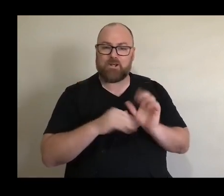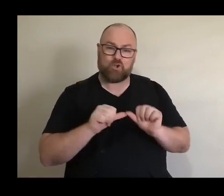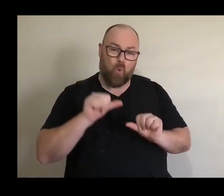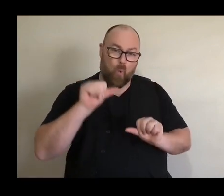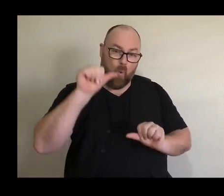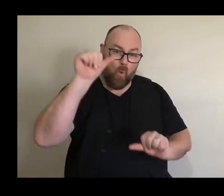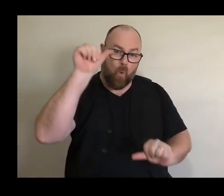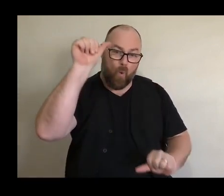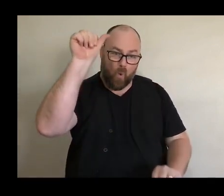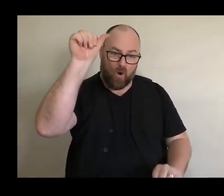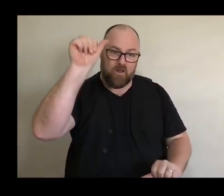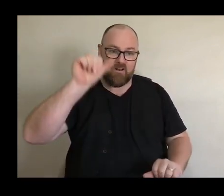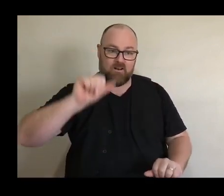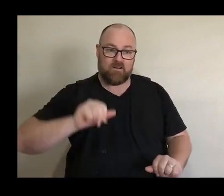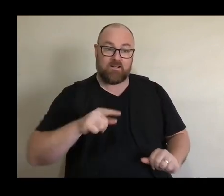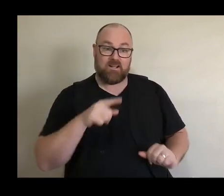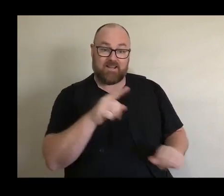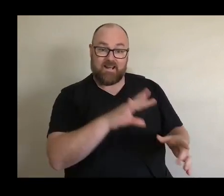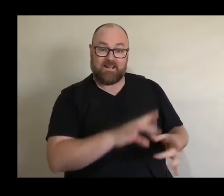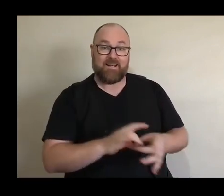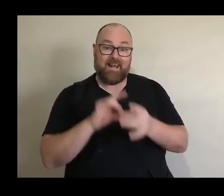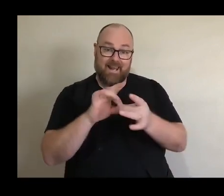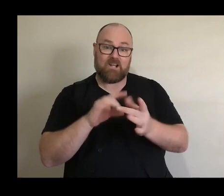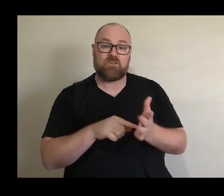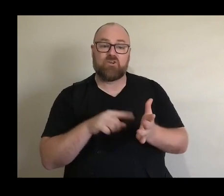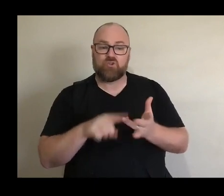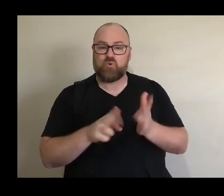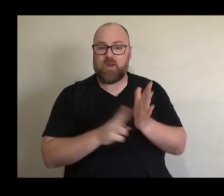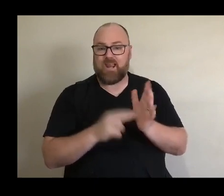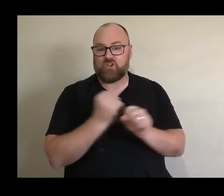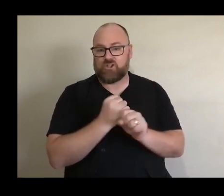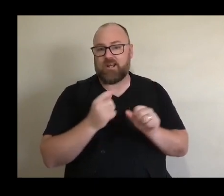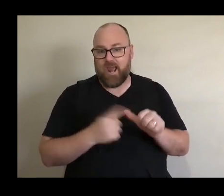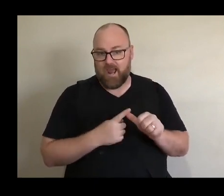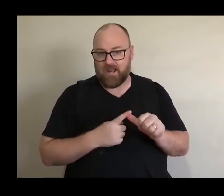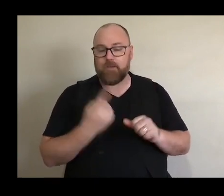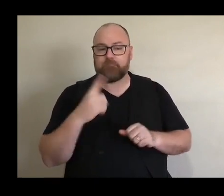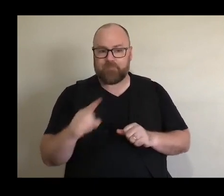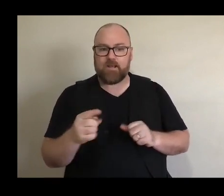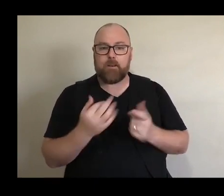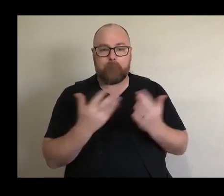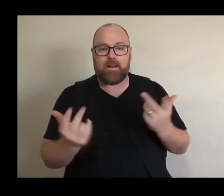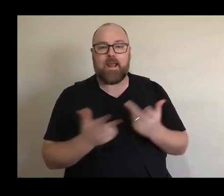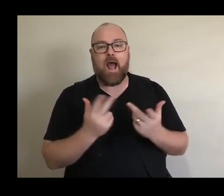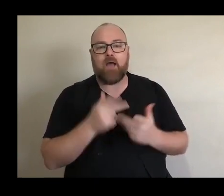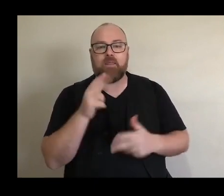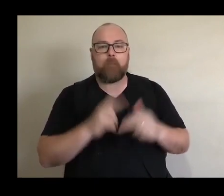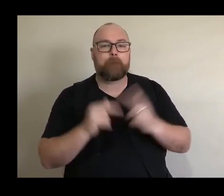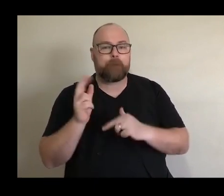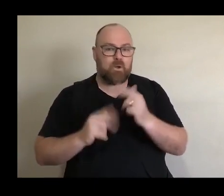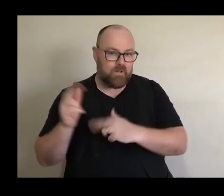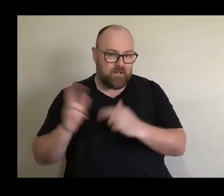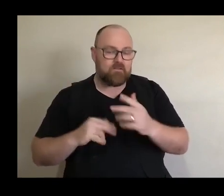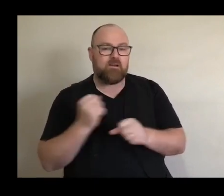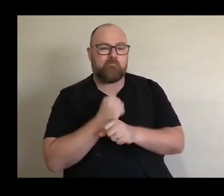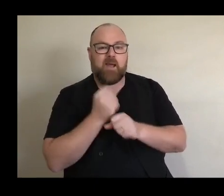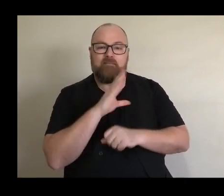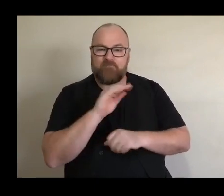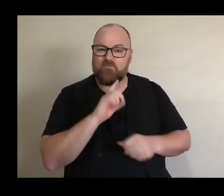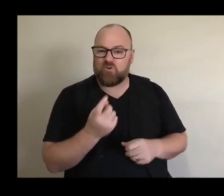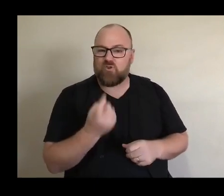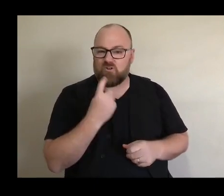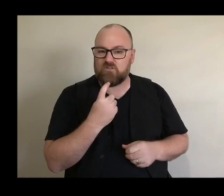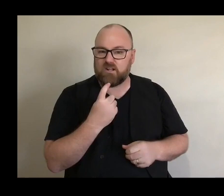that speak to the institutional language of the NGA, but also many other buildings that were built in the 1960s on Ngunnawal country,